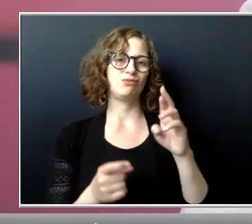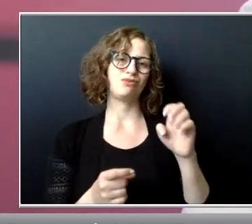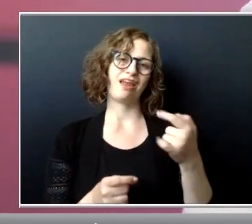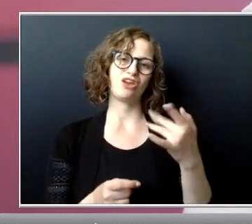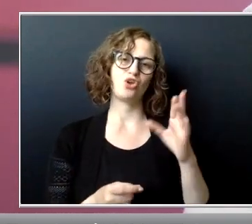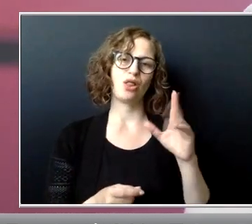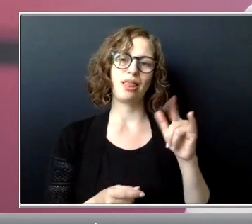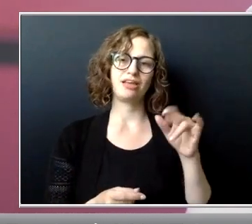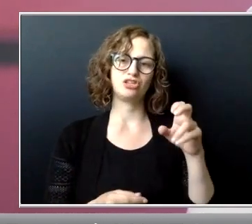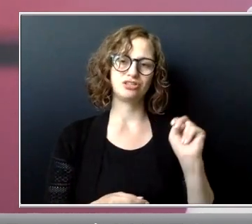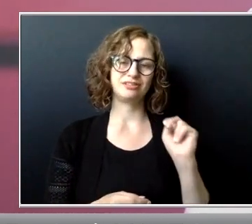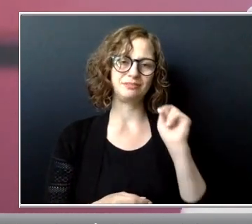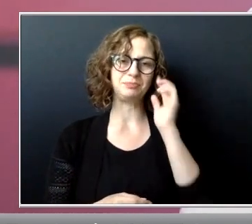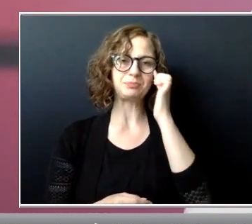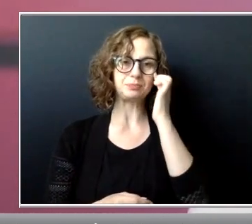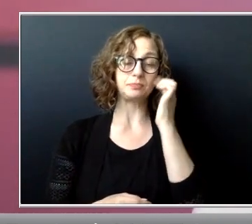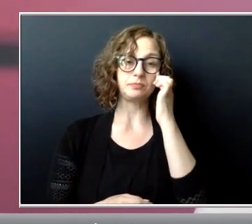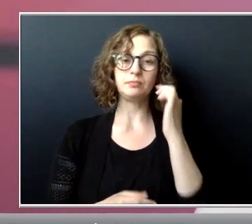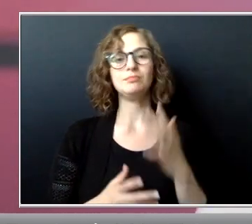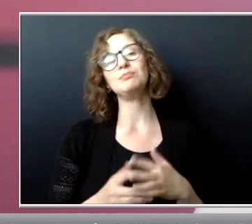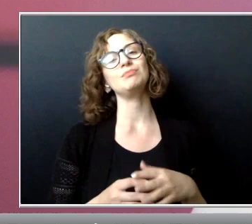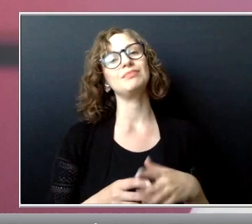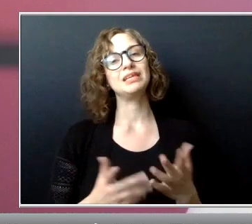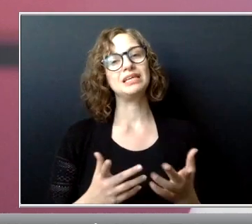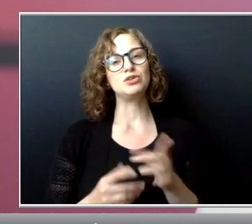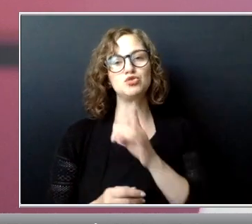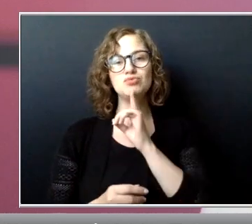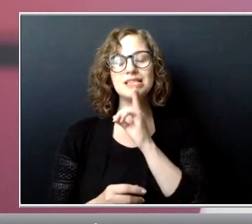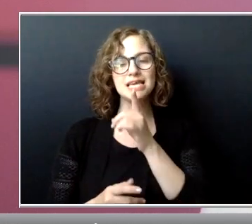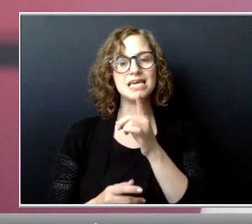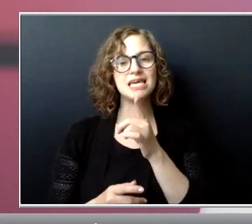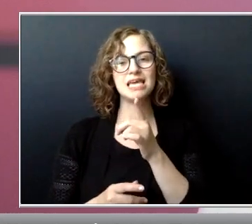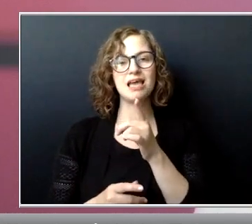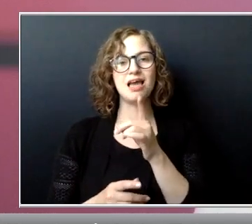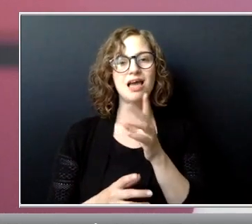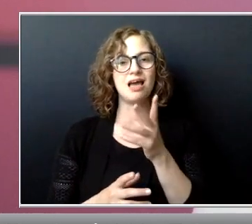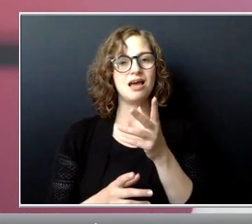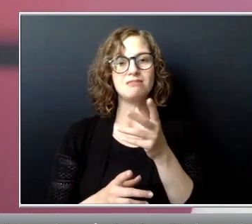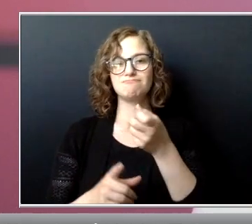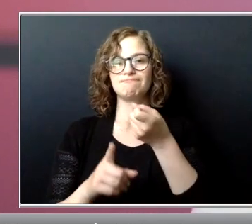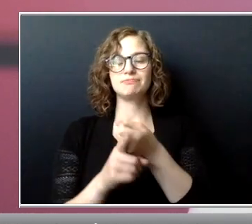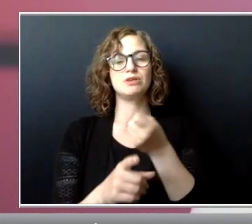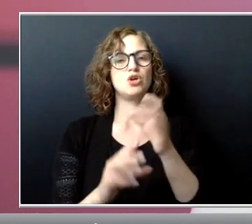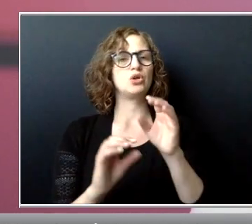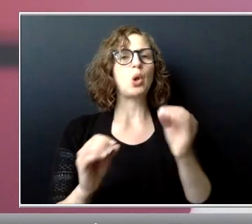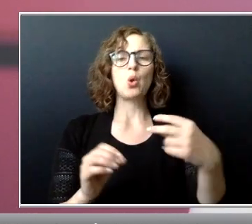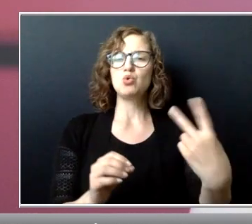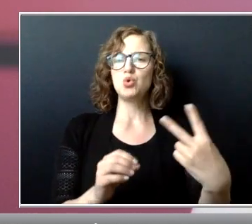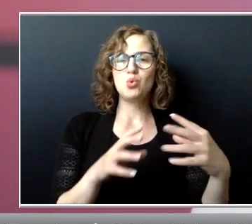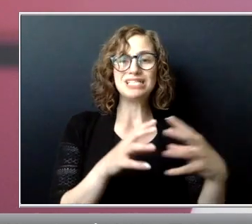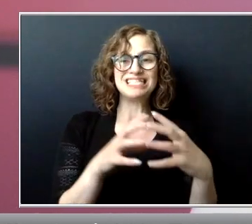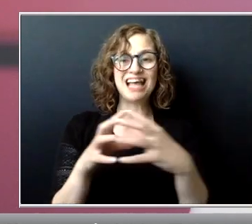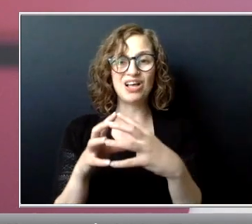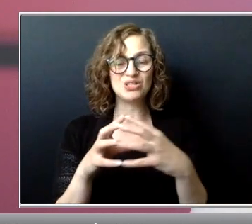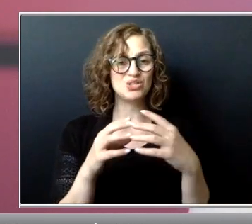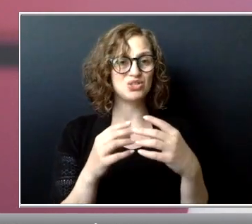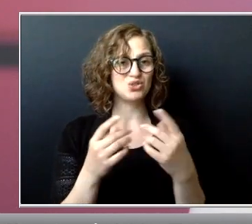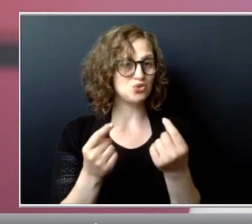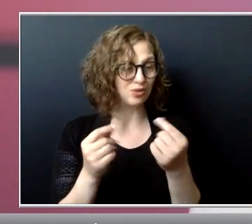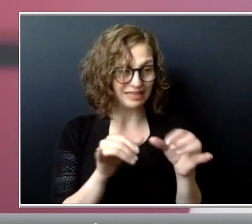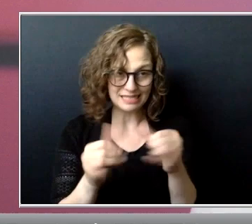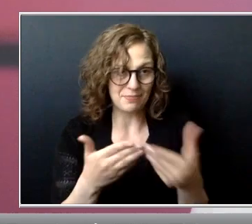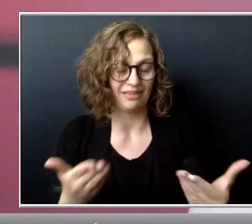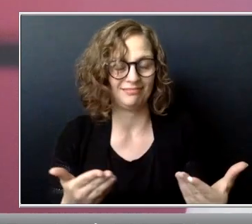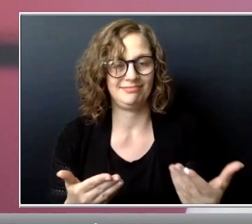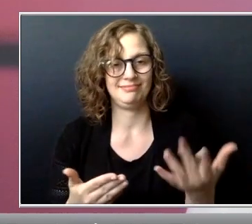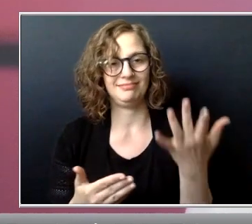it puts the whole cellular pathways, it's like no two cells are doing the same thing because their demand for